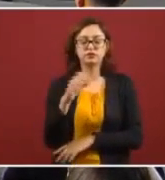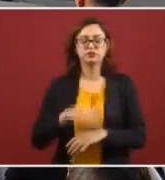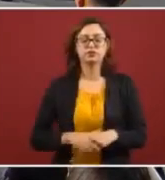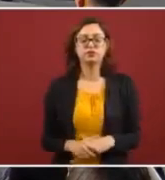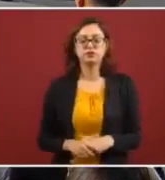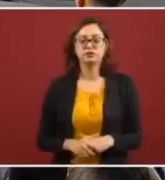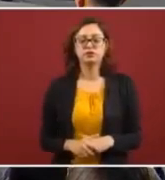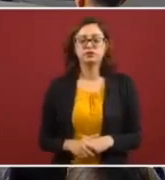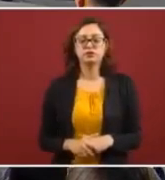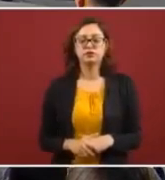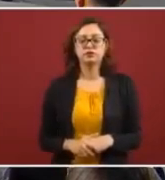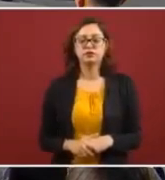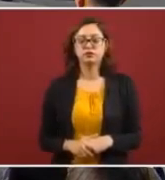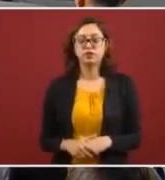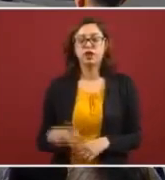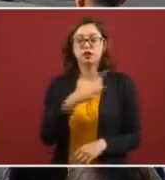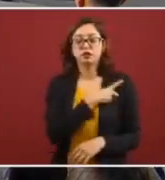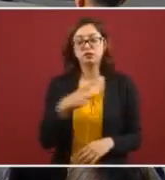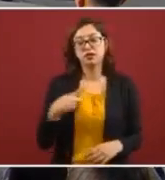having contracts